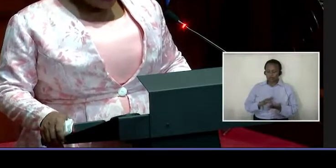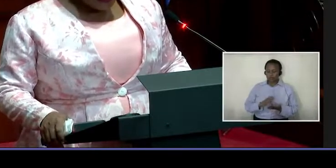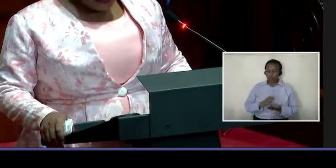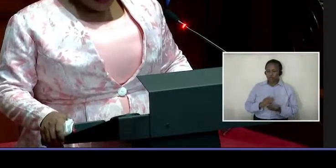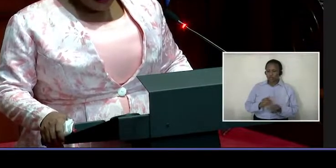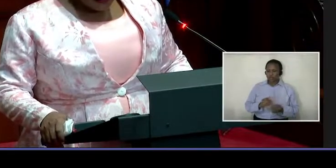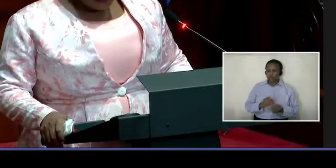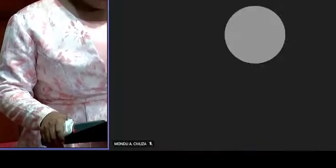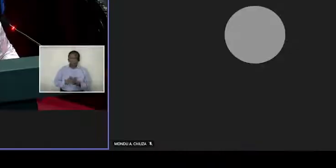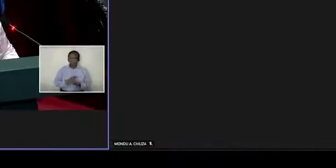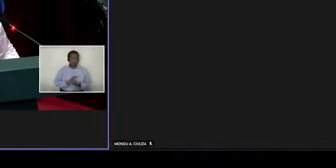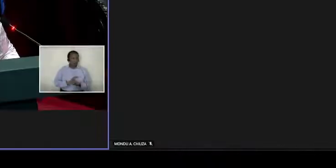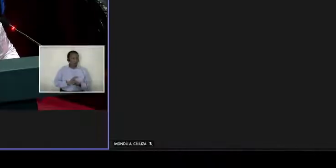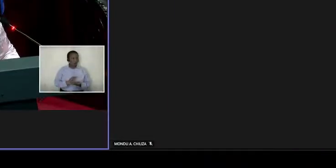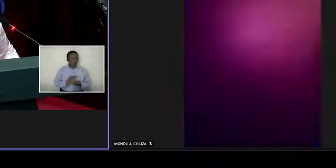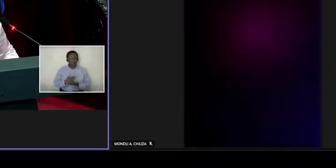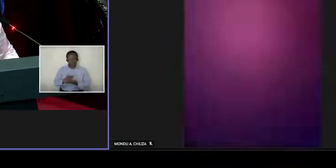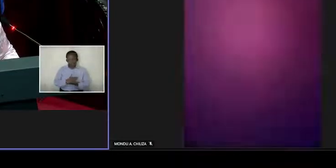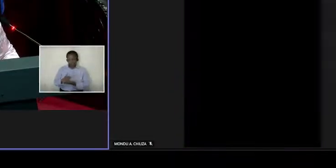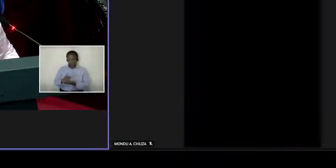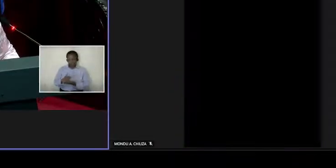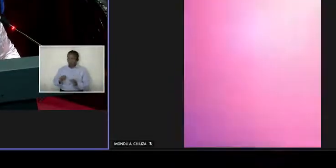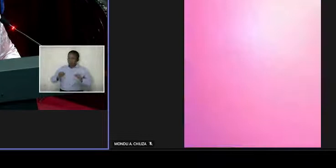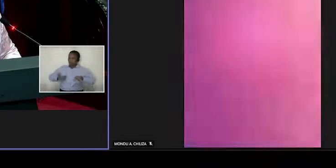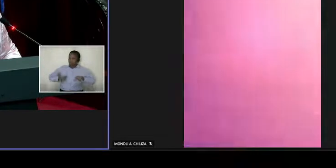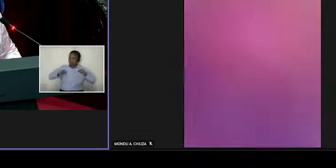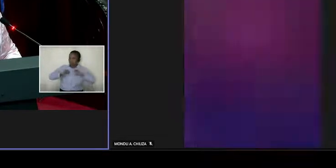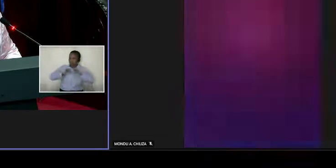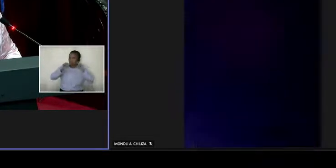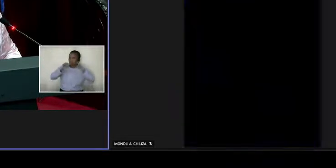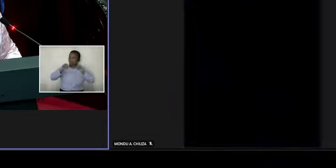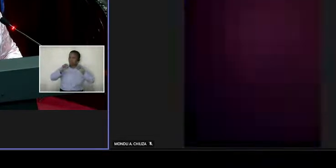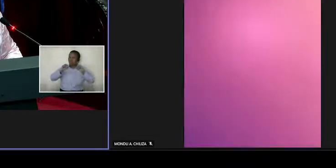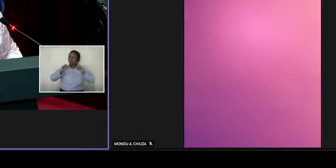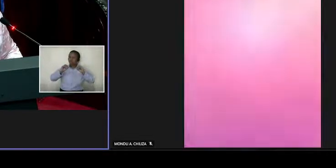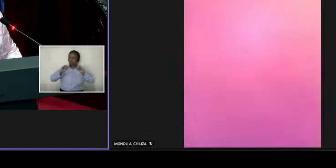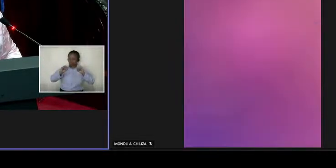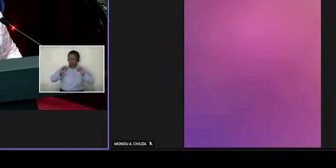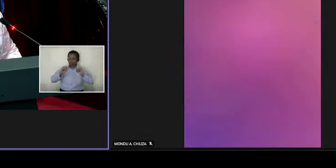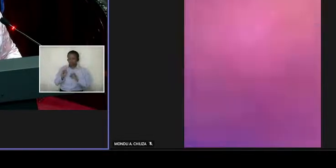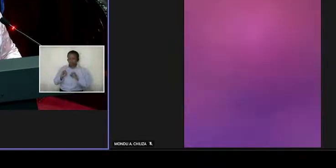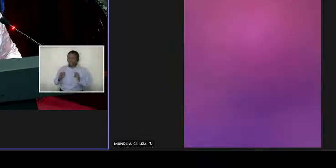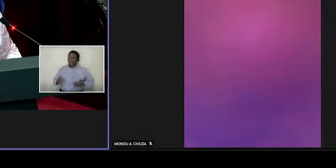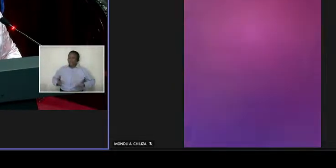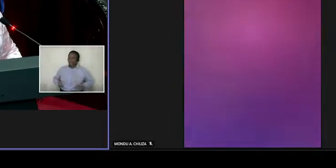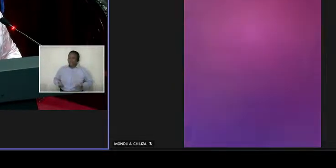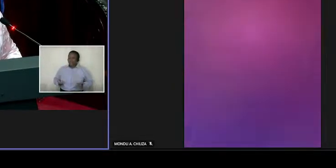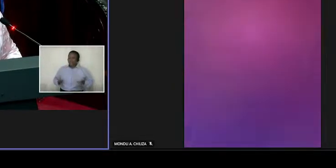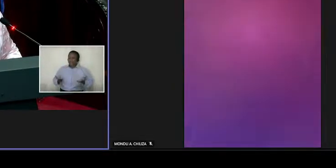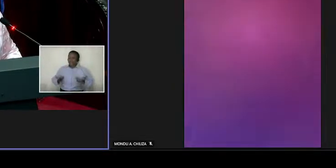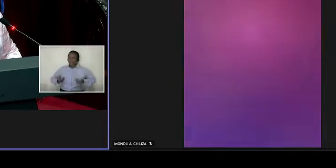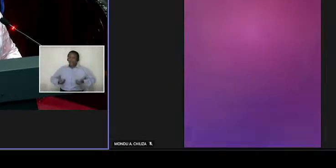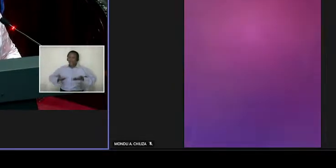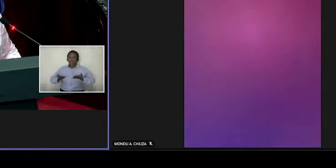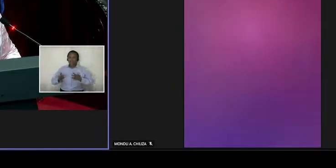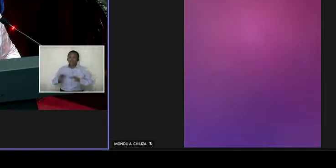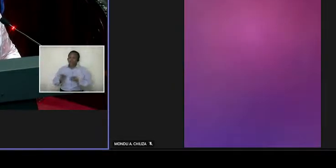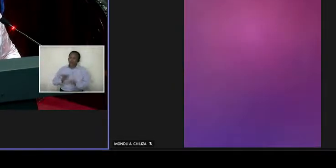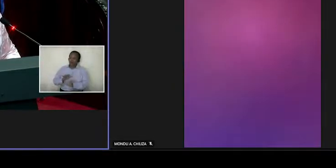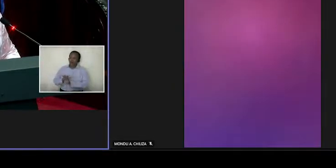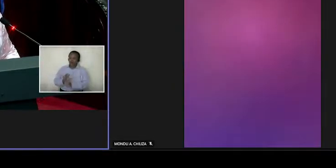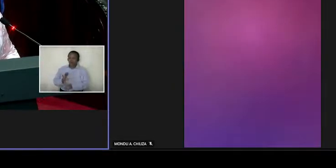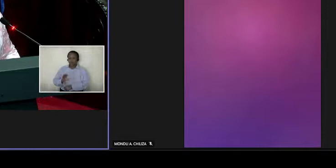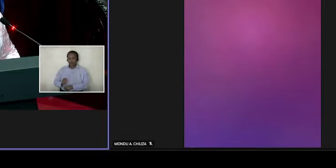not agree, the service delivery is affected. The example that we have is of eThekwini